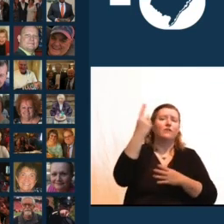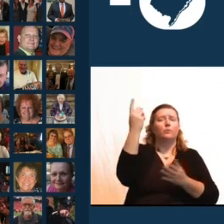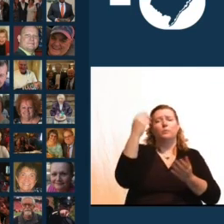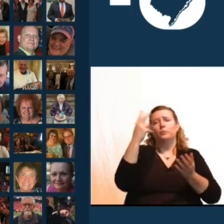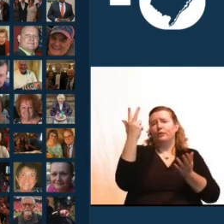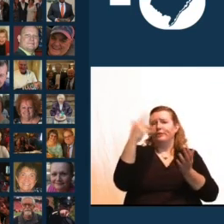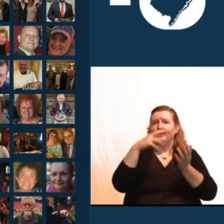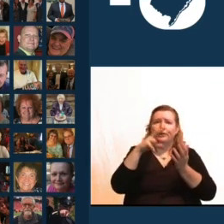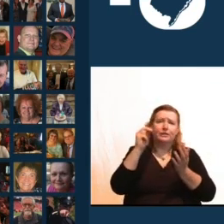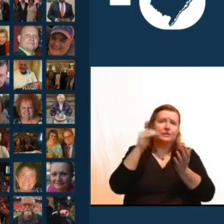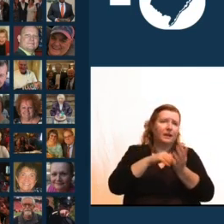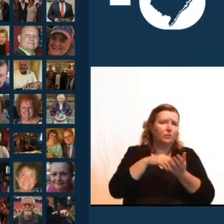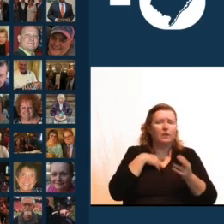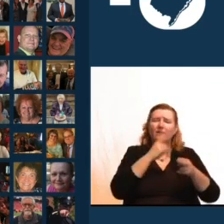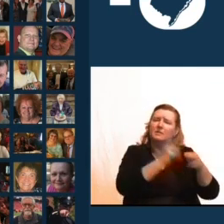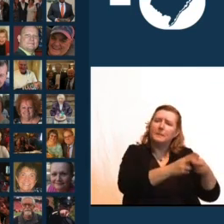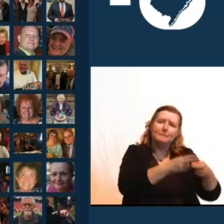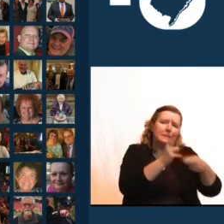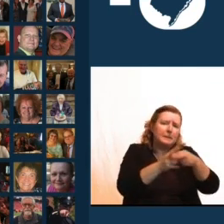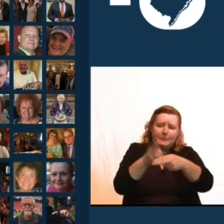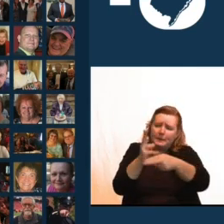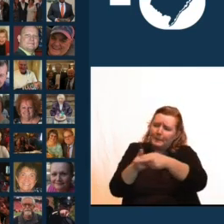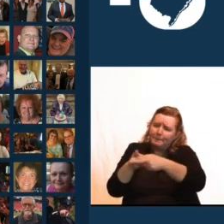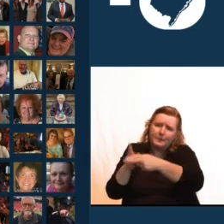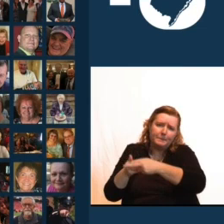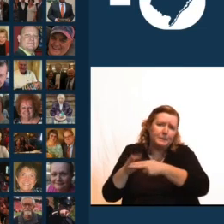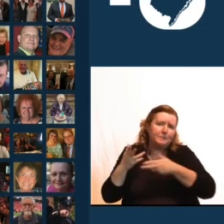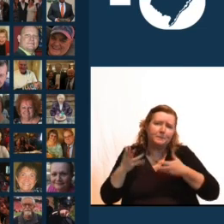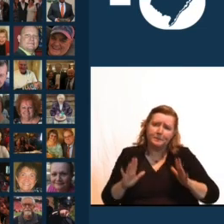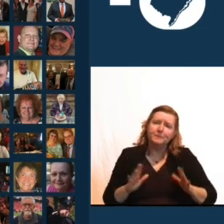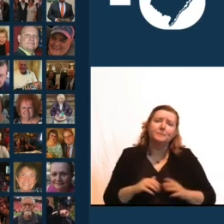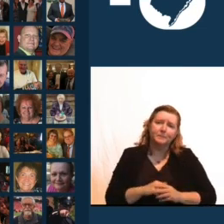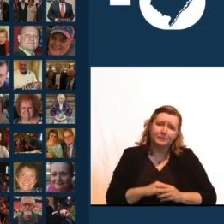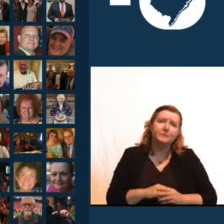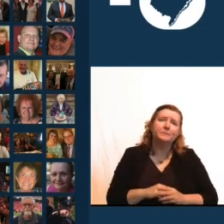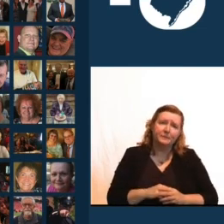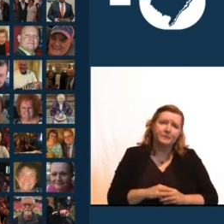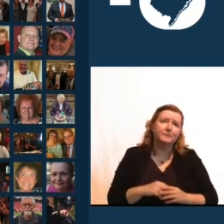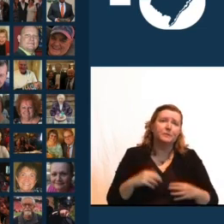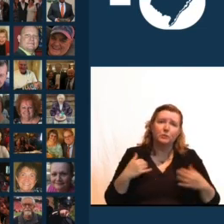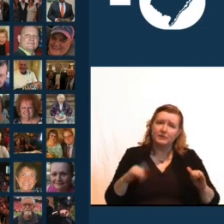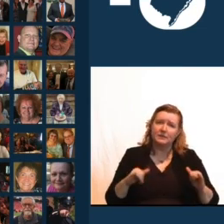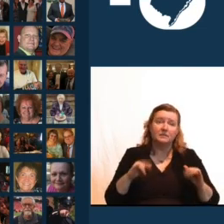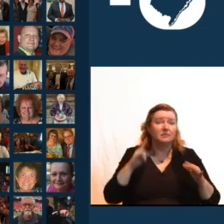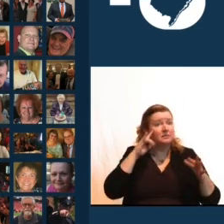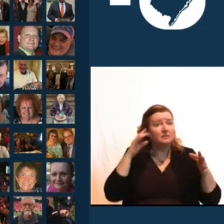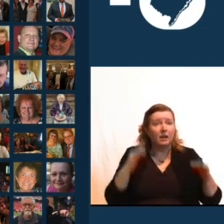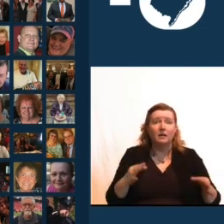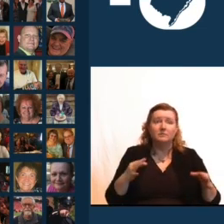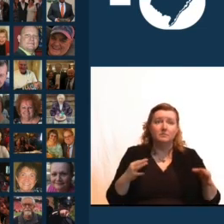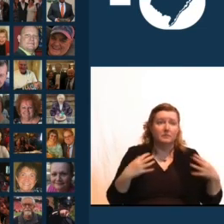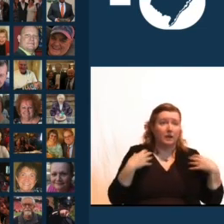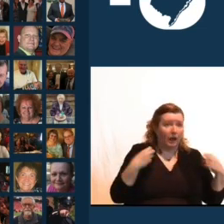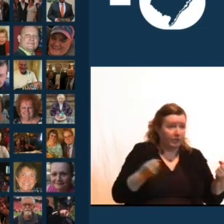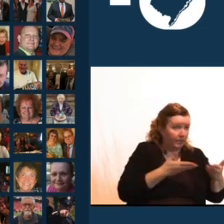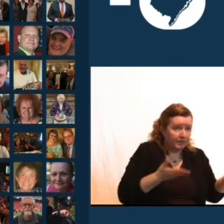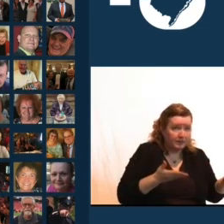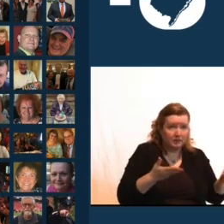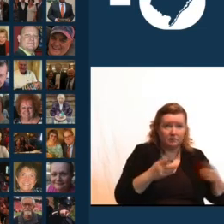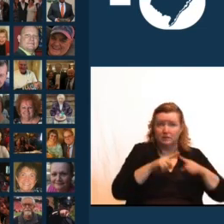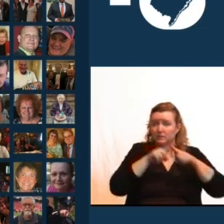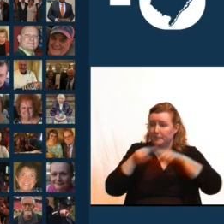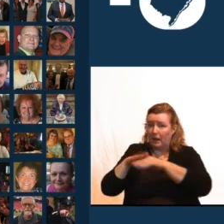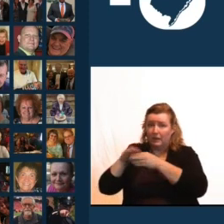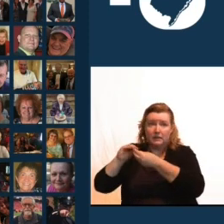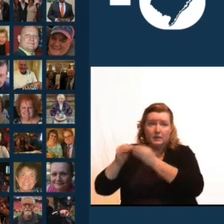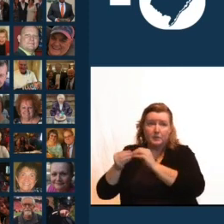science, the data, the facts, but you could at the same time never let it only to be about numbers. We had to remember, and we have